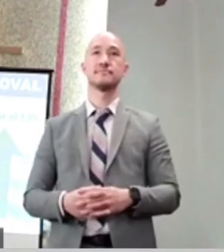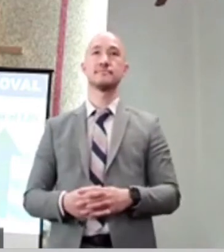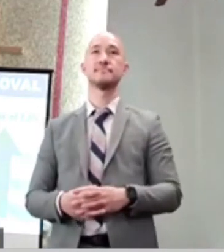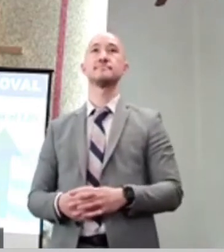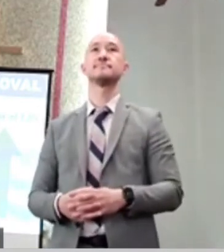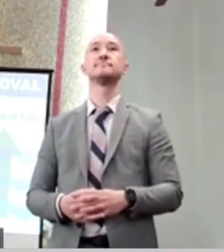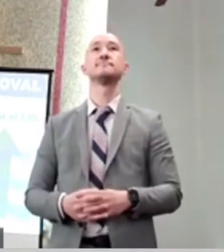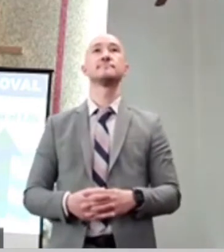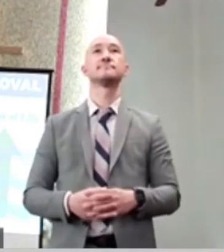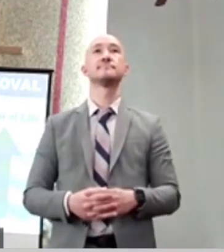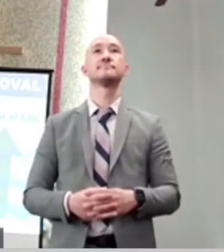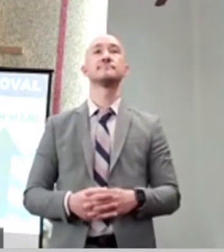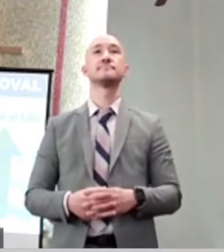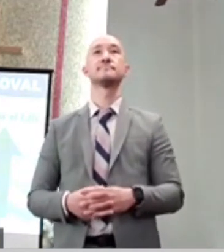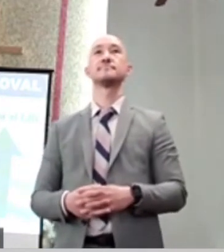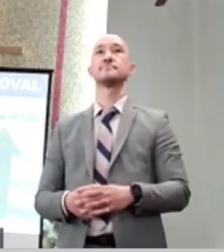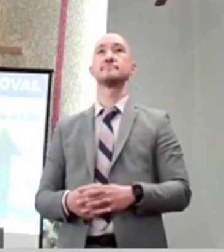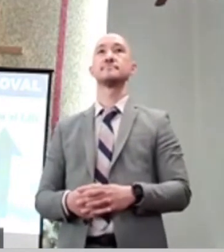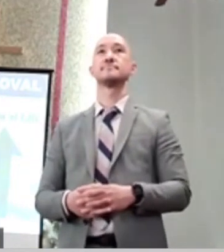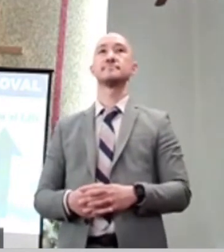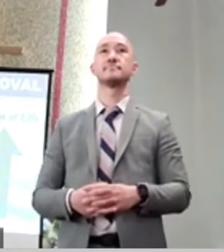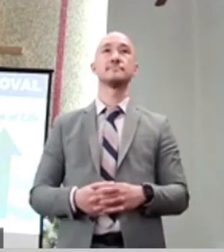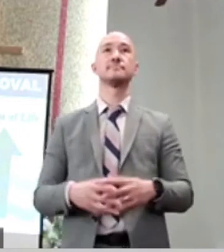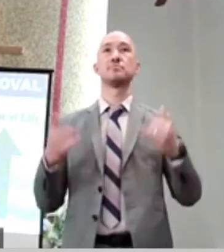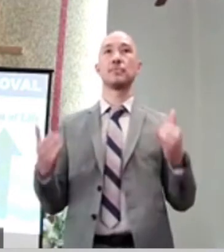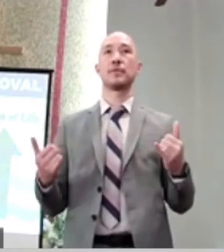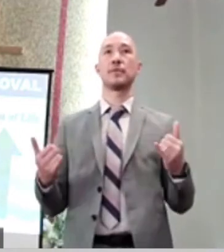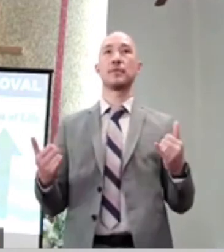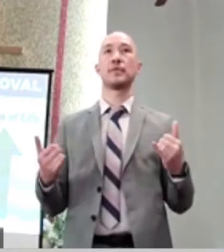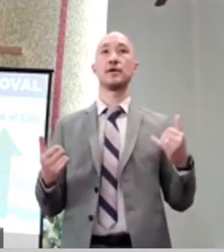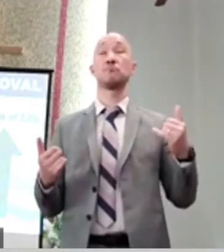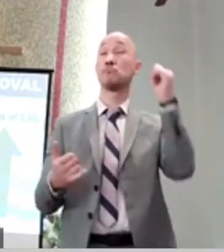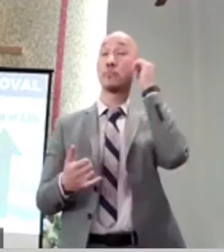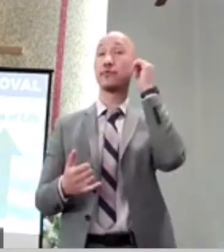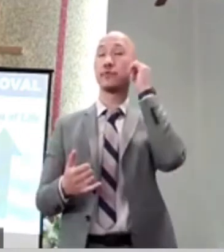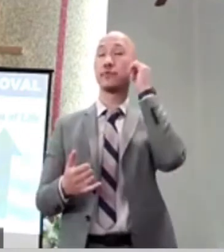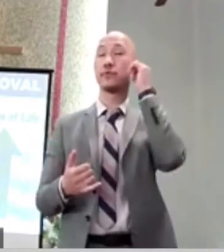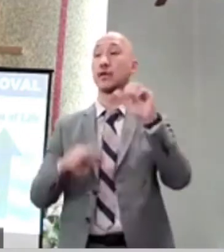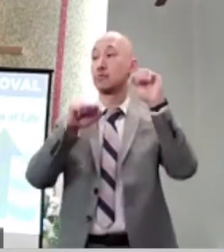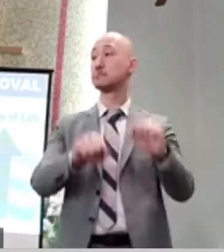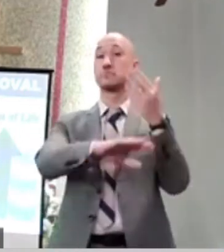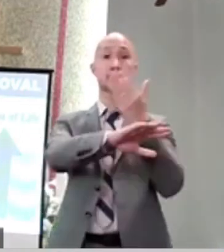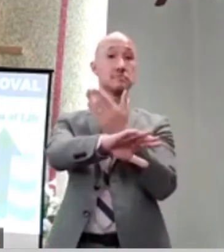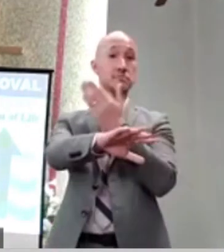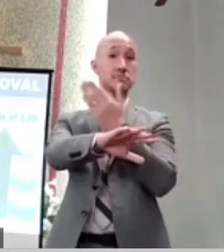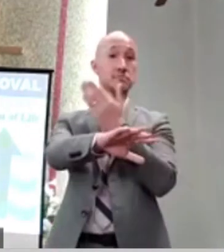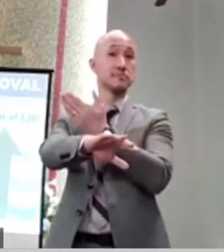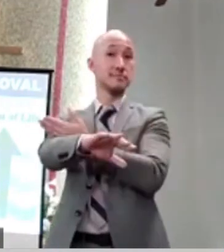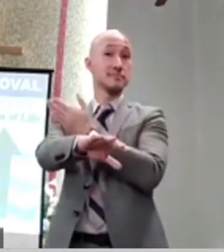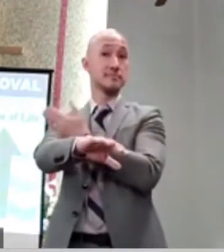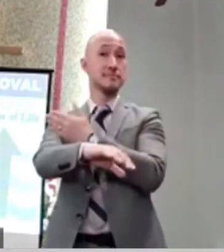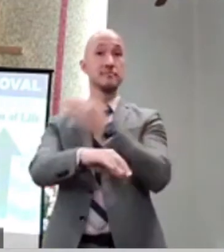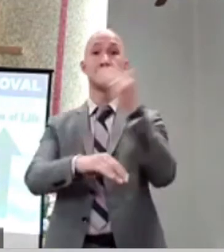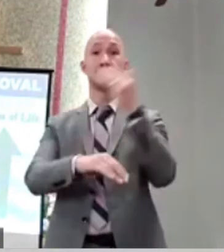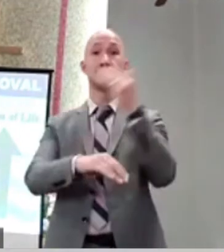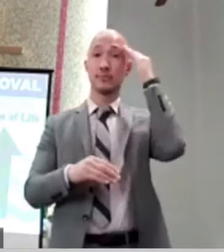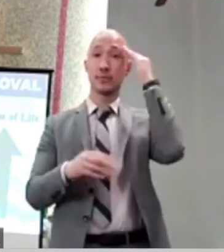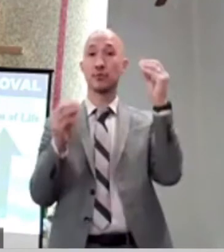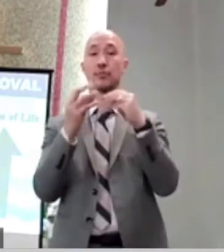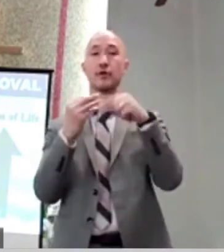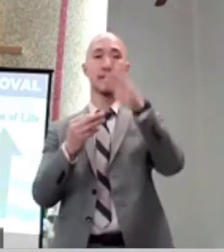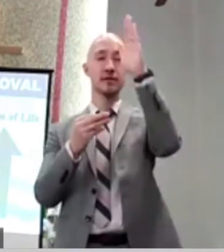us to go. And we're on this journey of discovery of the blessings of God, of his